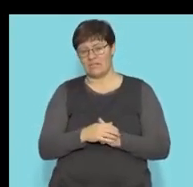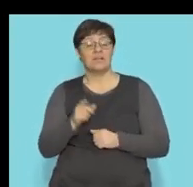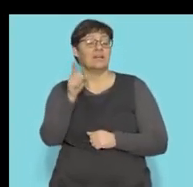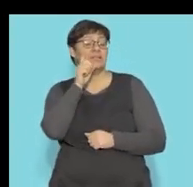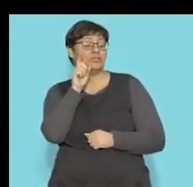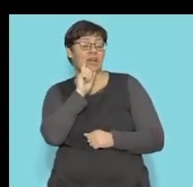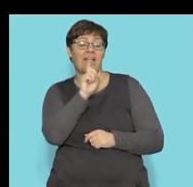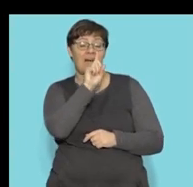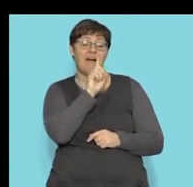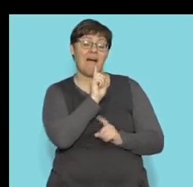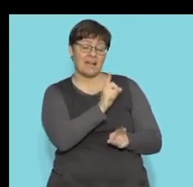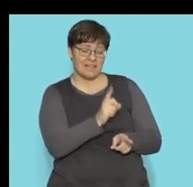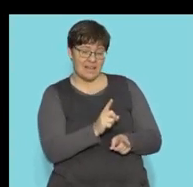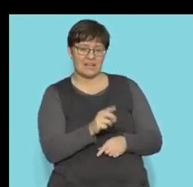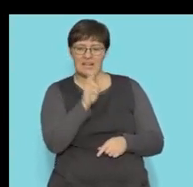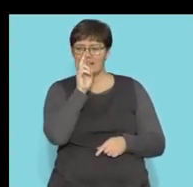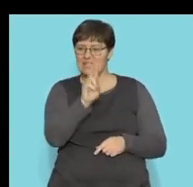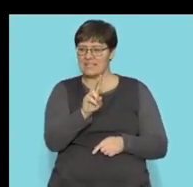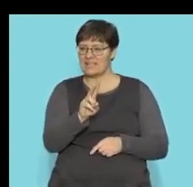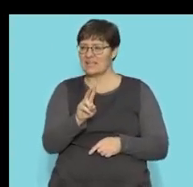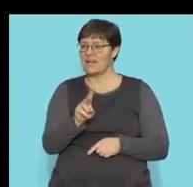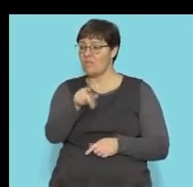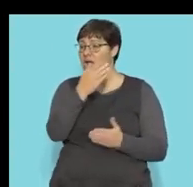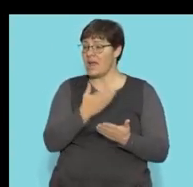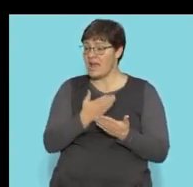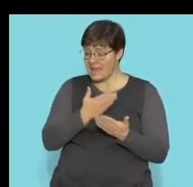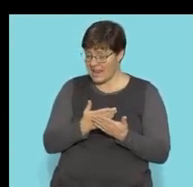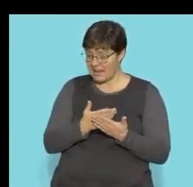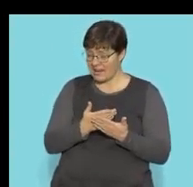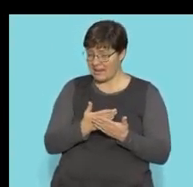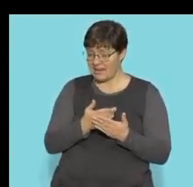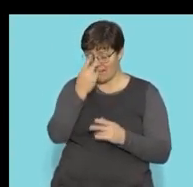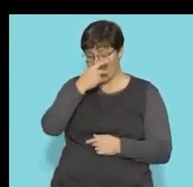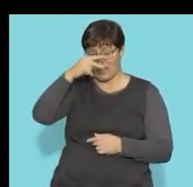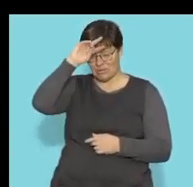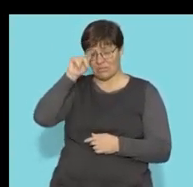and see, were you able to interpret